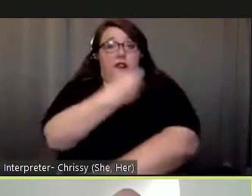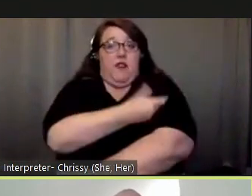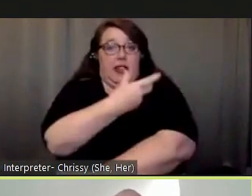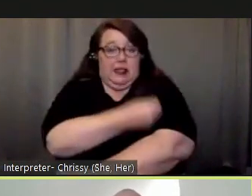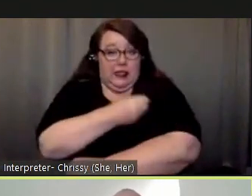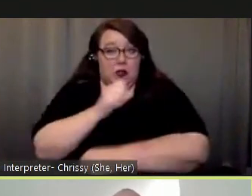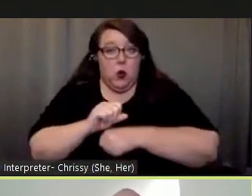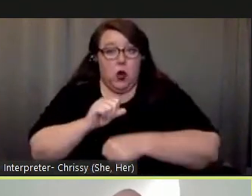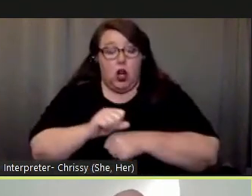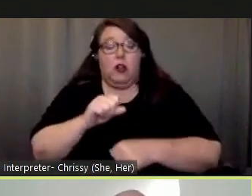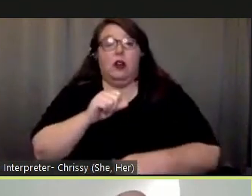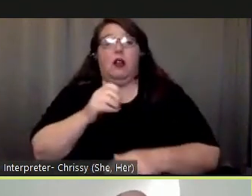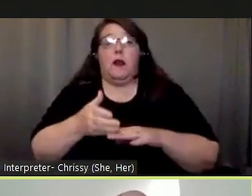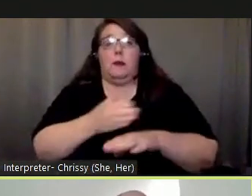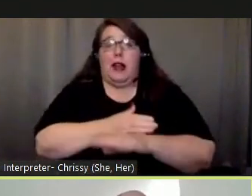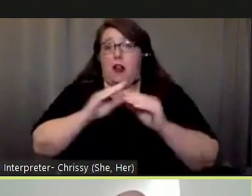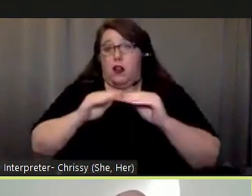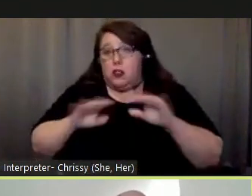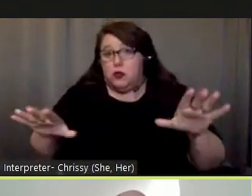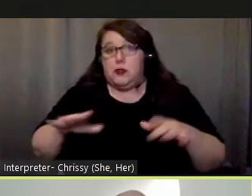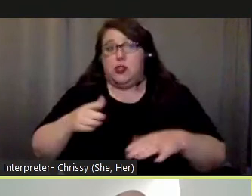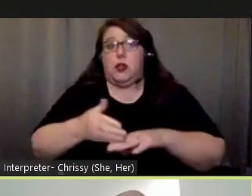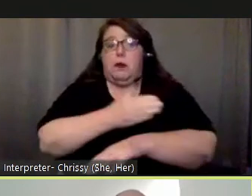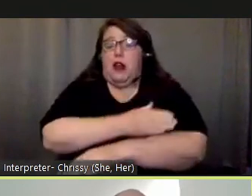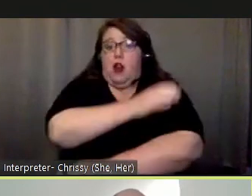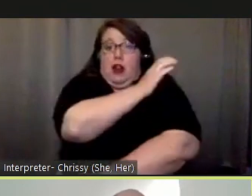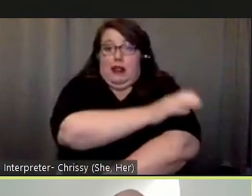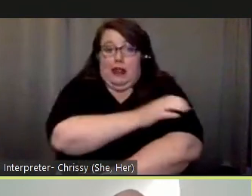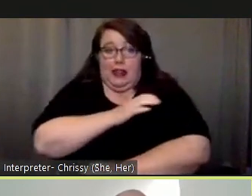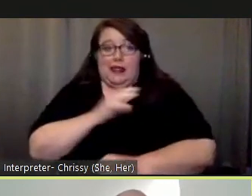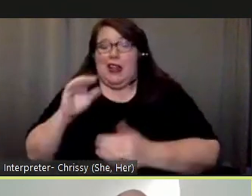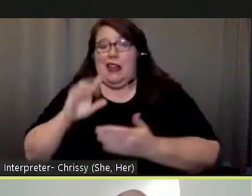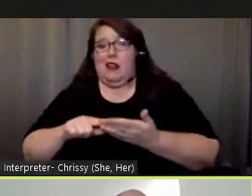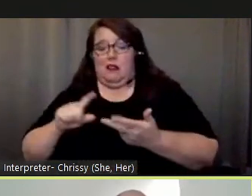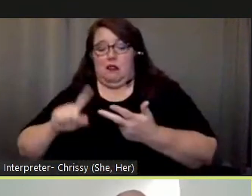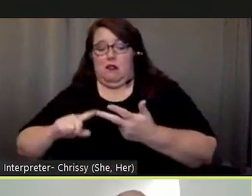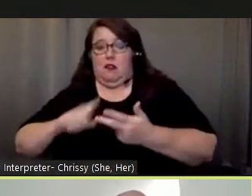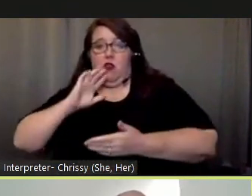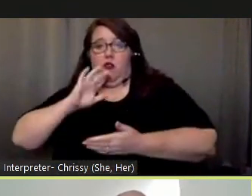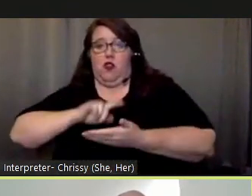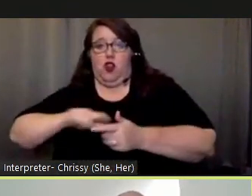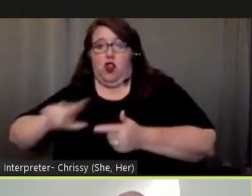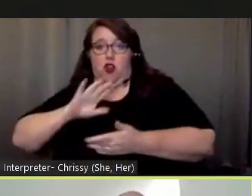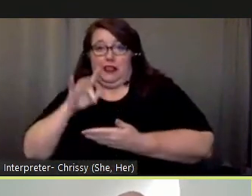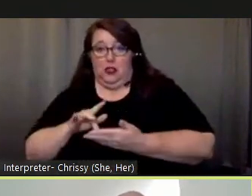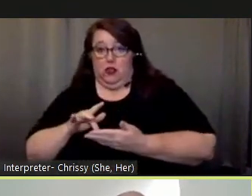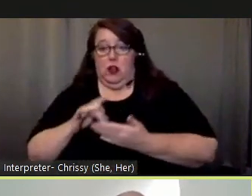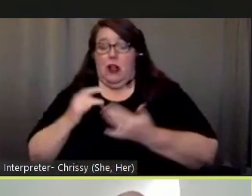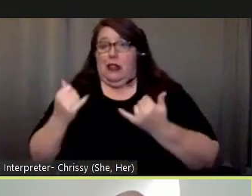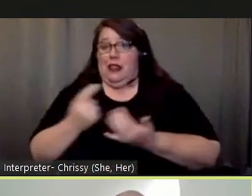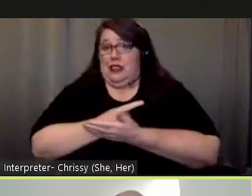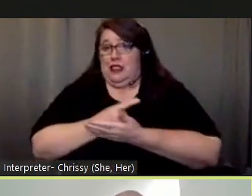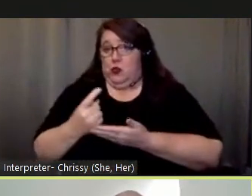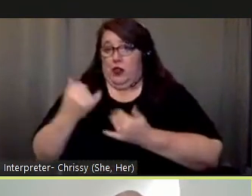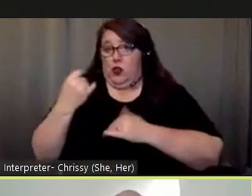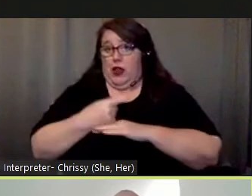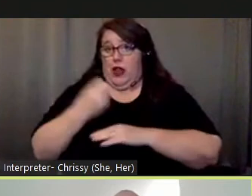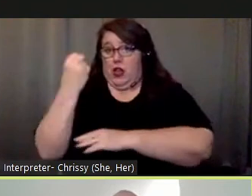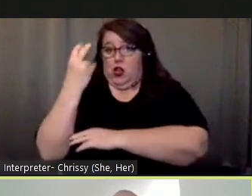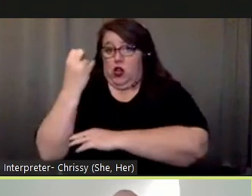and then an update on our call center. So this week, as of noon today, we have received